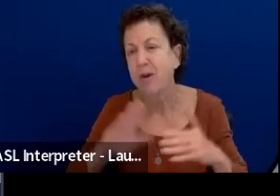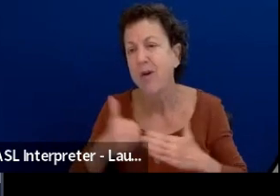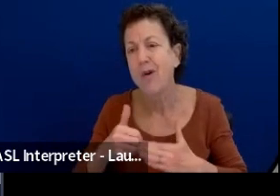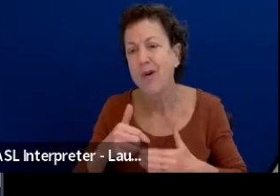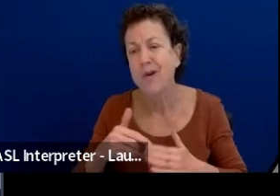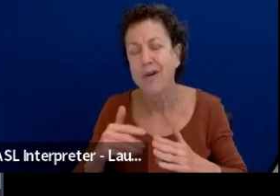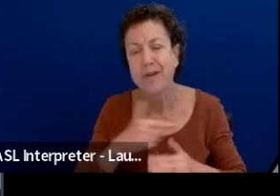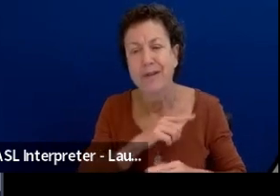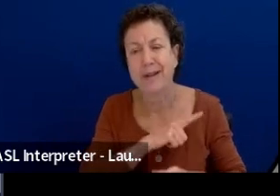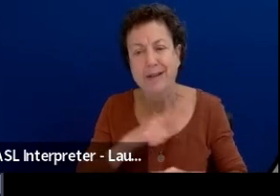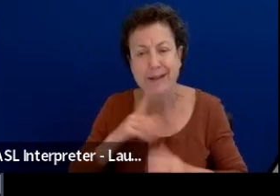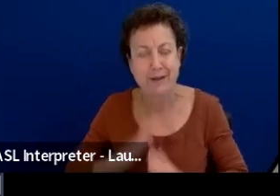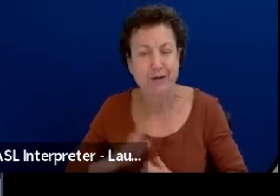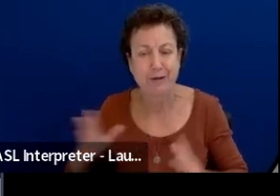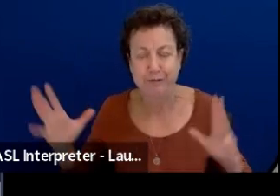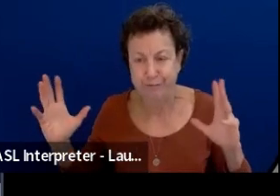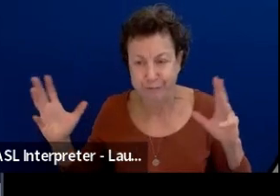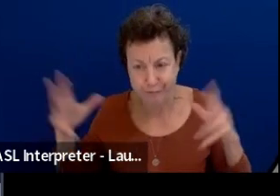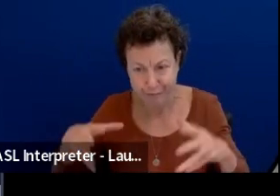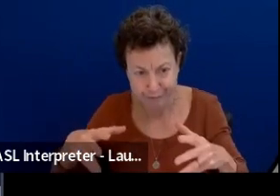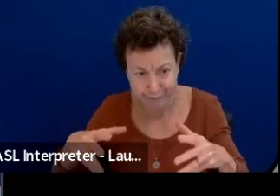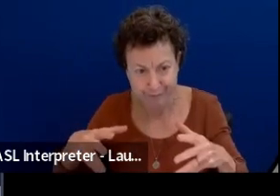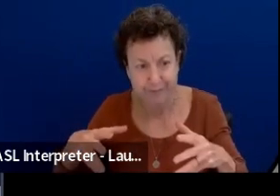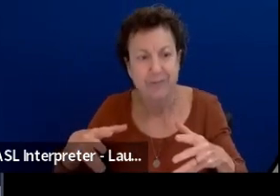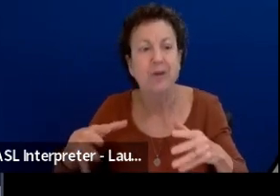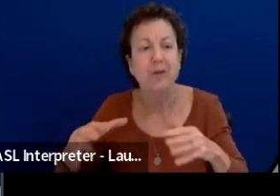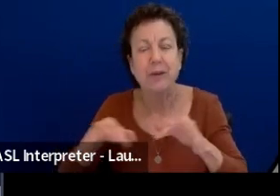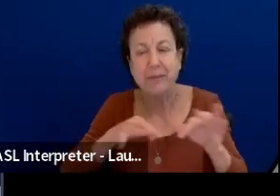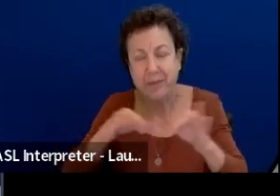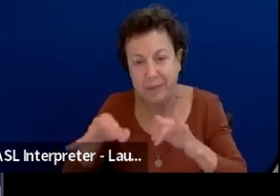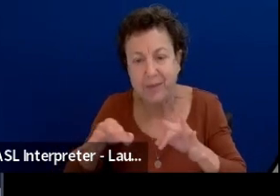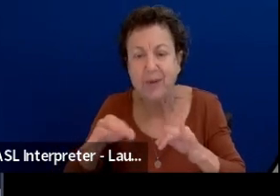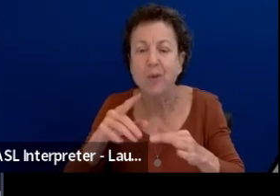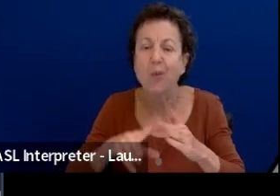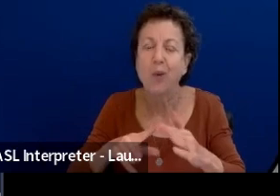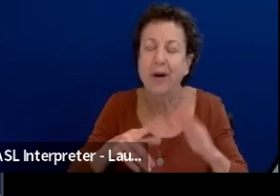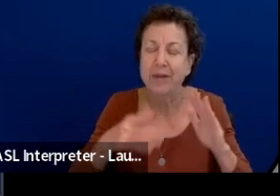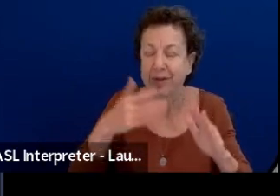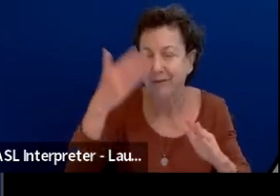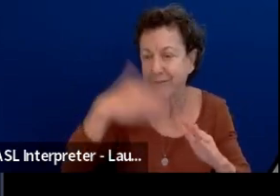And it'll go through their remarks